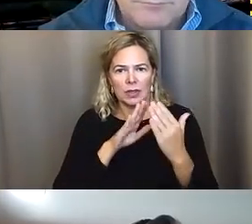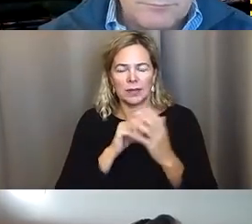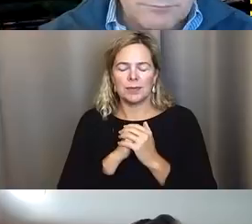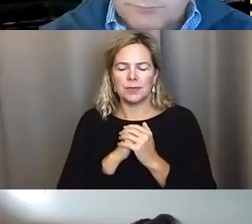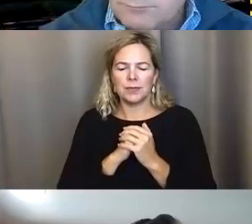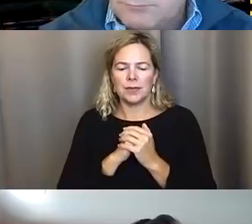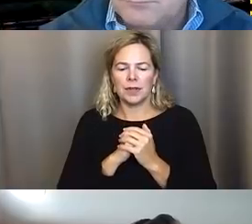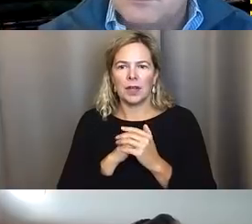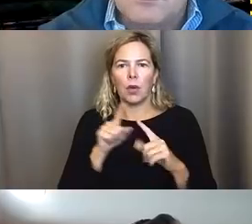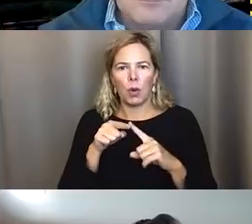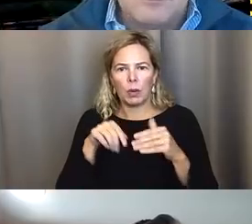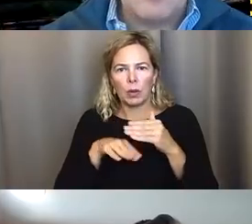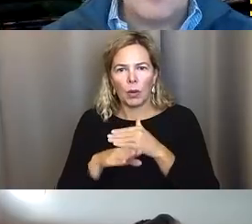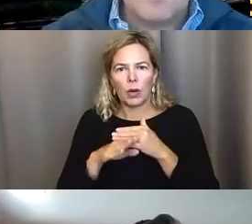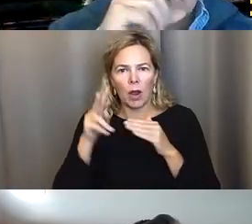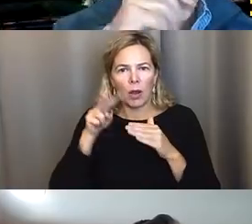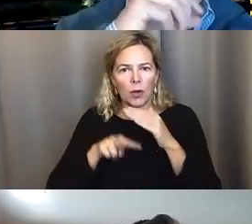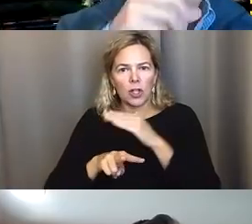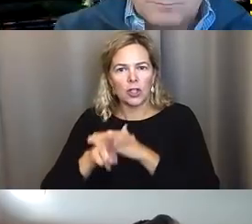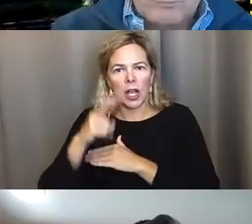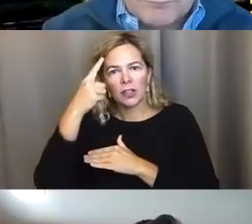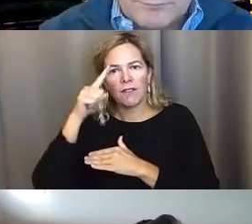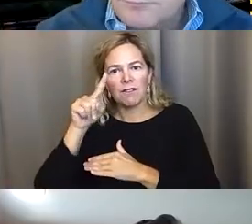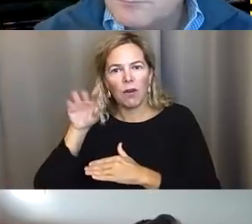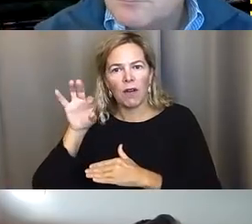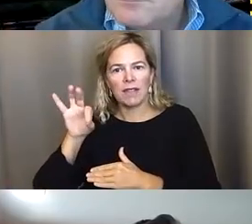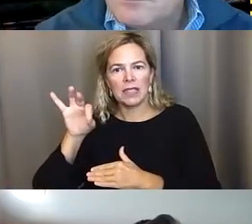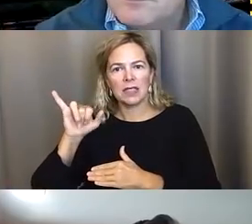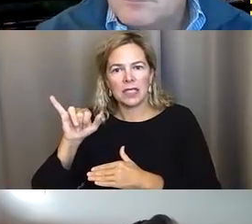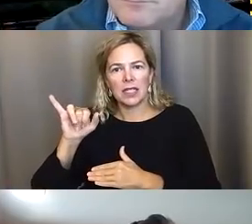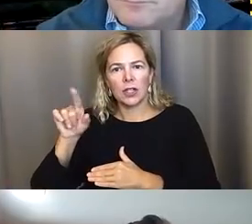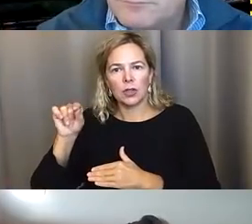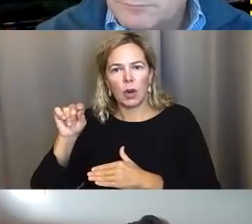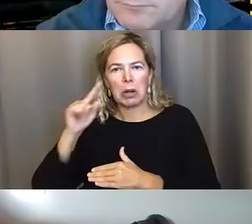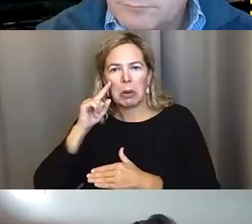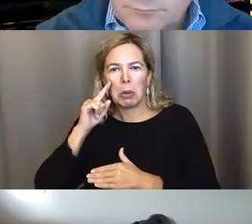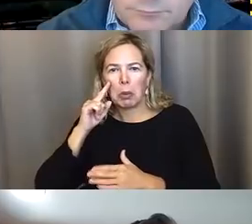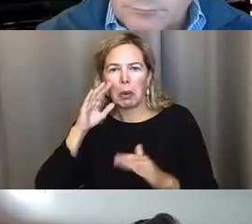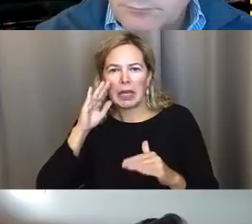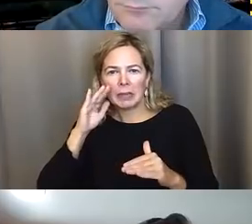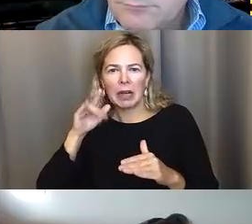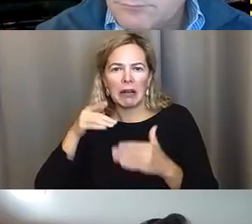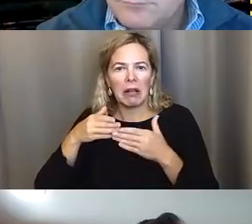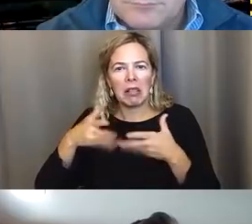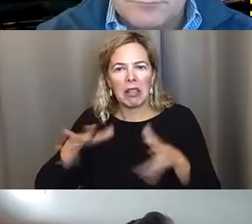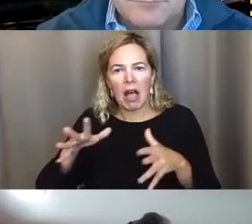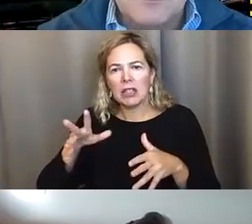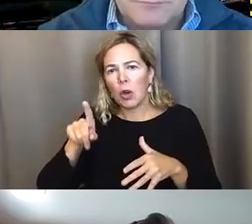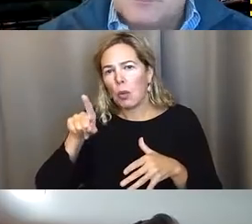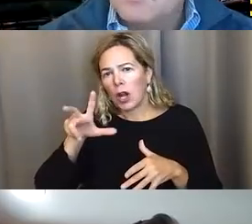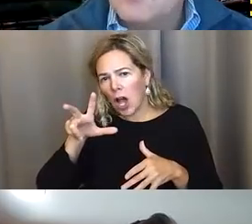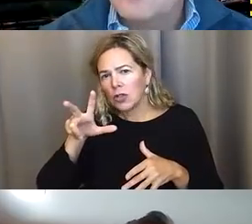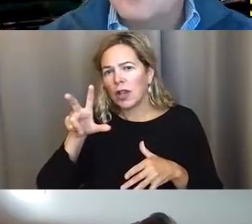our projections for fiscal year 20, we had anticipated a loss anywhere from 130 million to 230 million at the